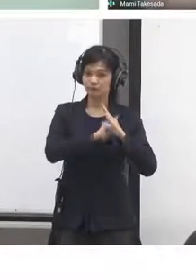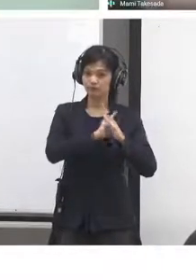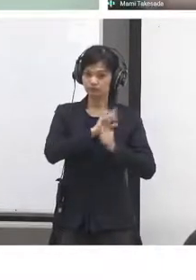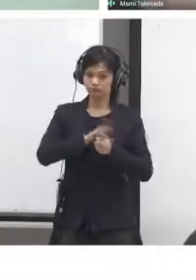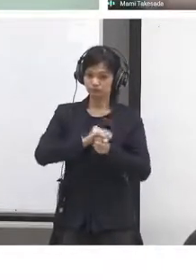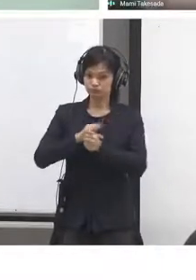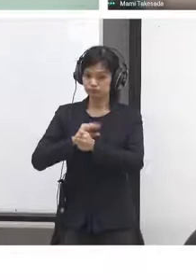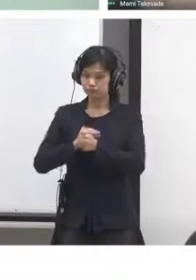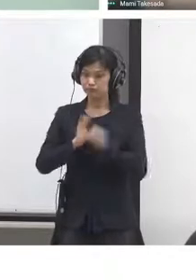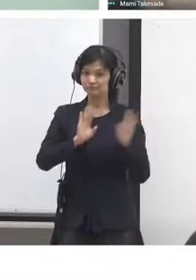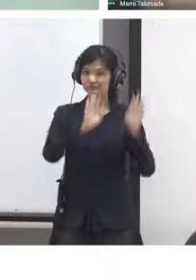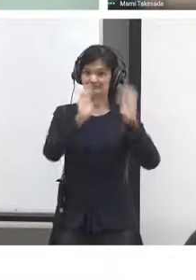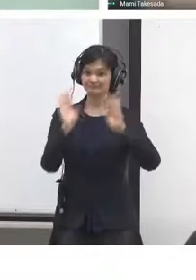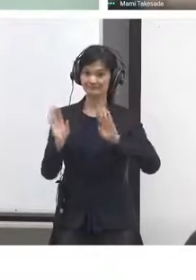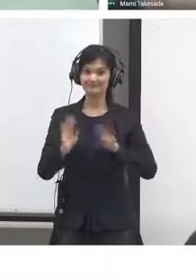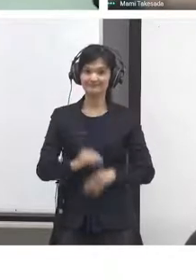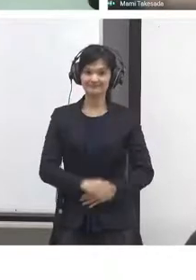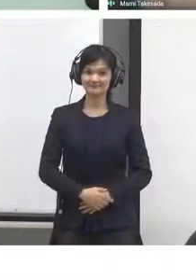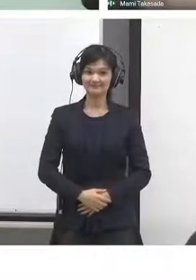minute.